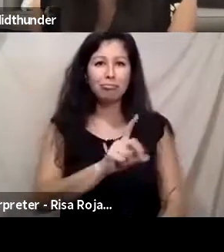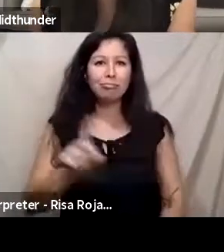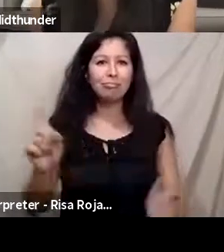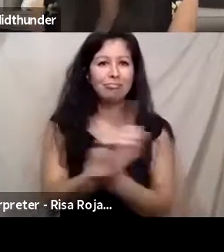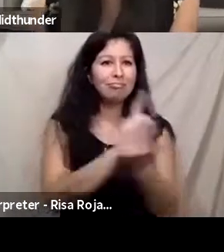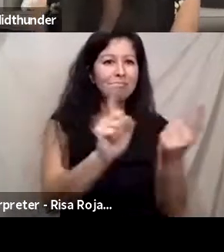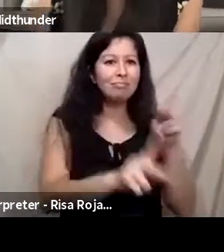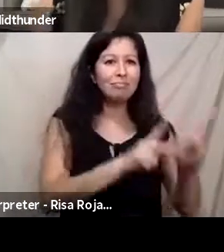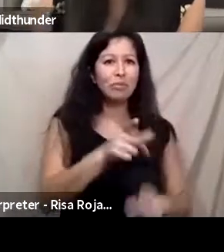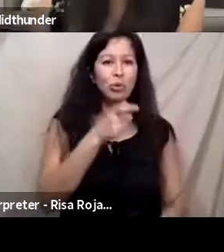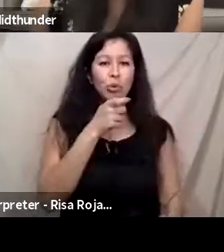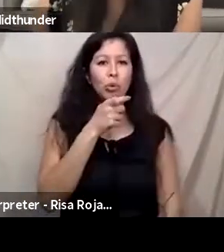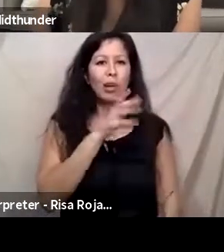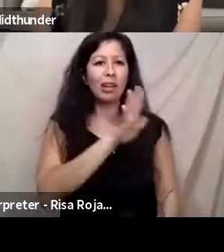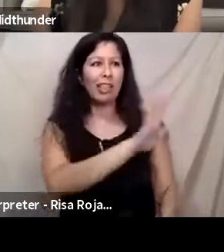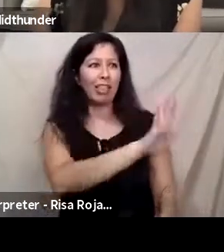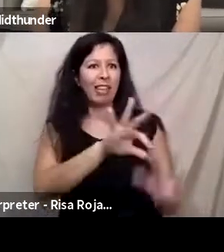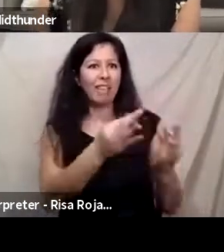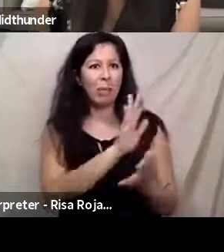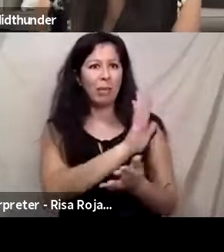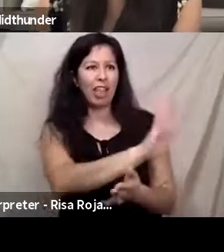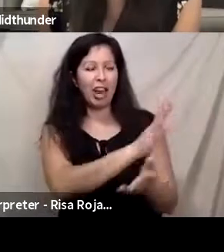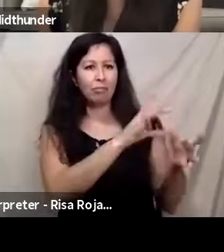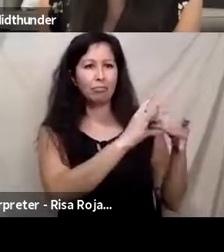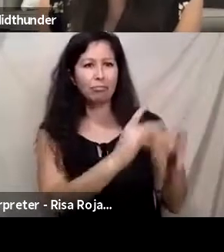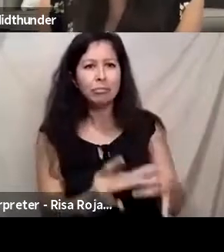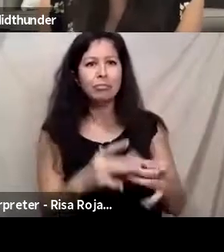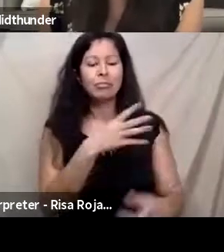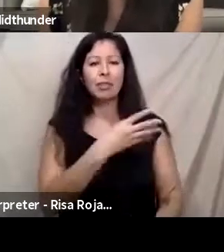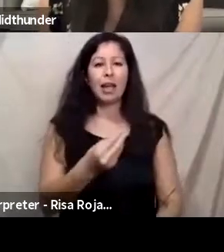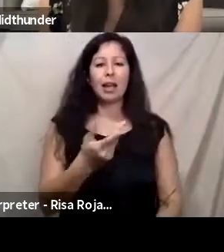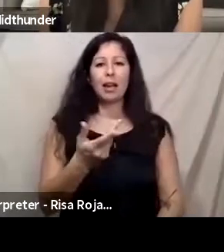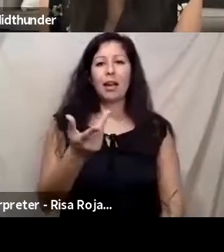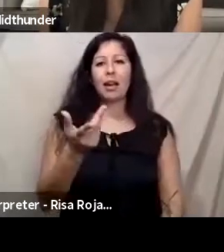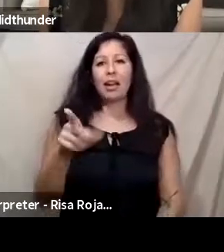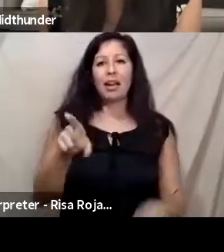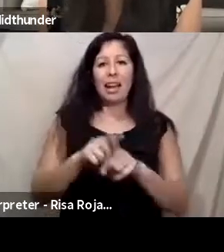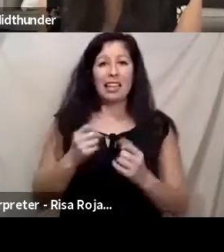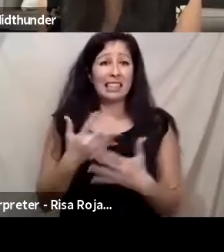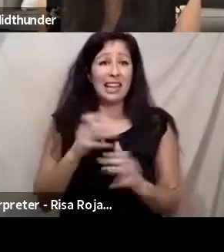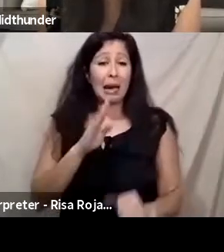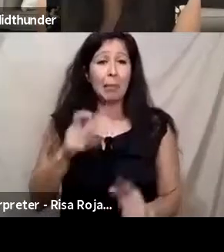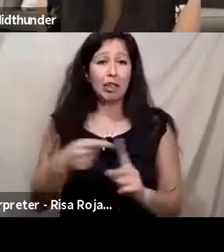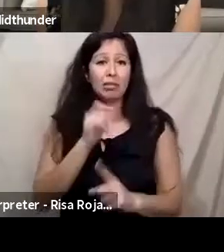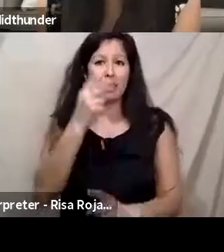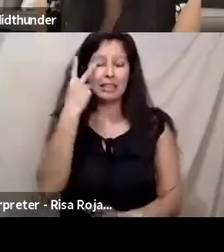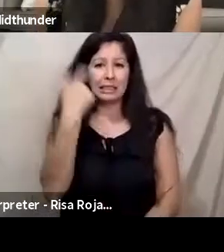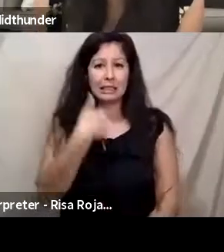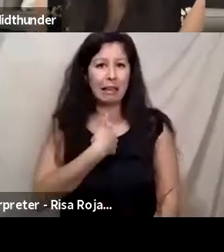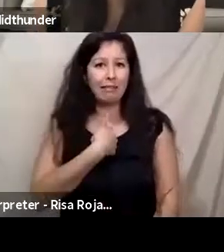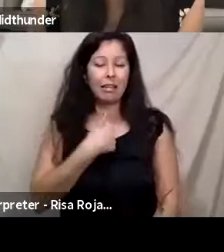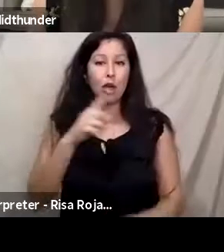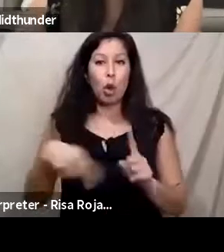these people who it's their family, it's their thing. And there is, as scary as it can be to not see yourself,